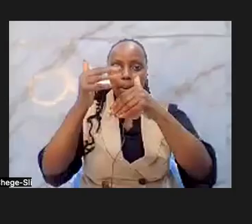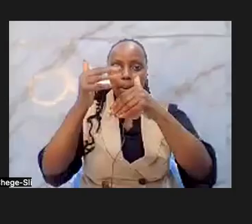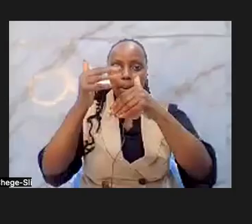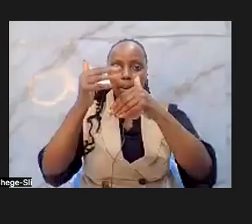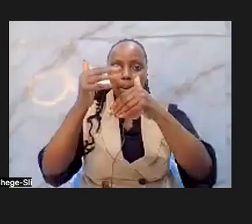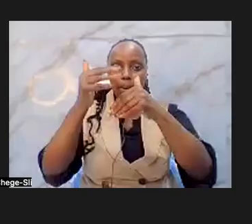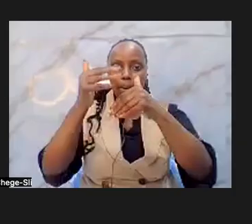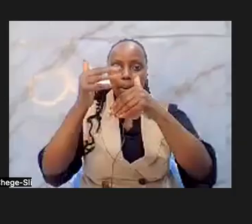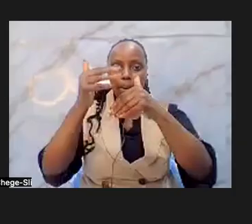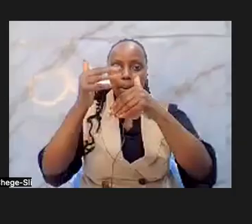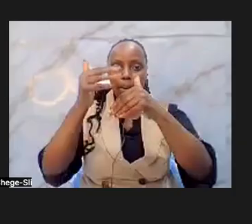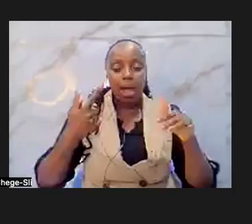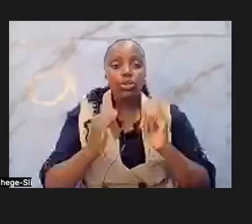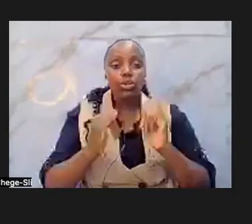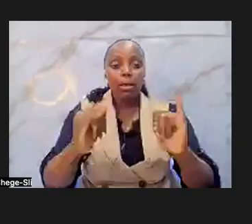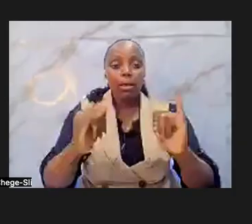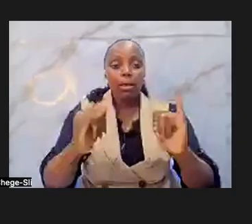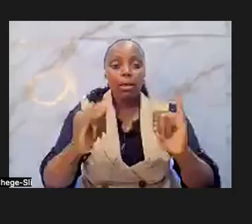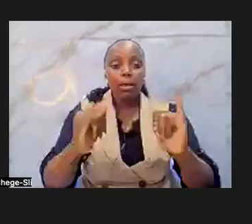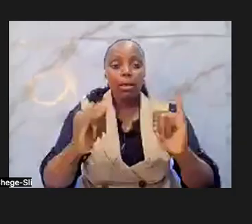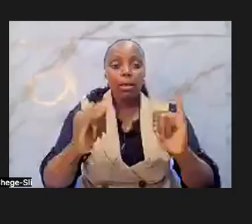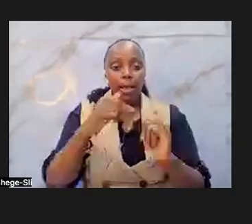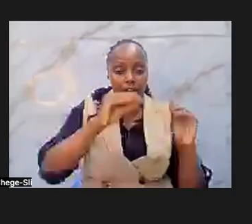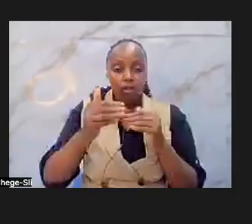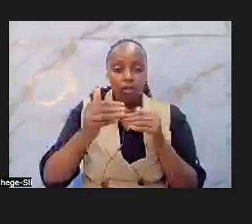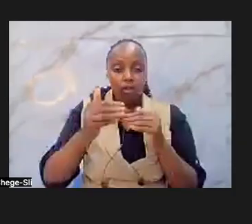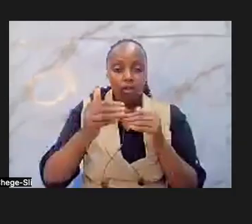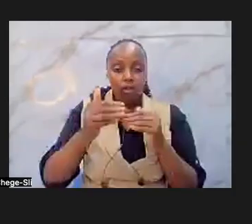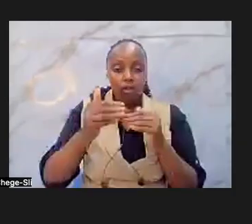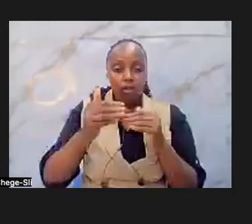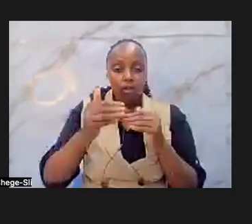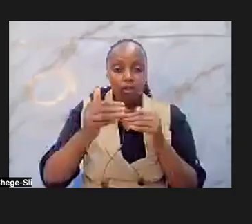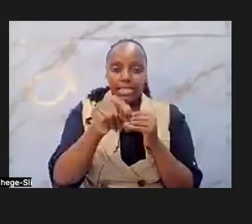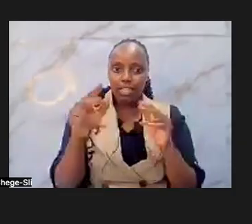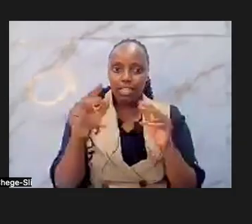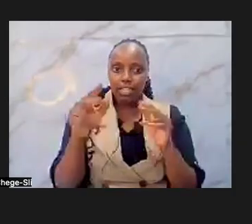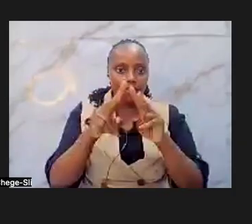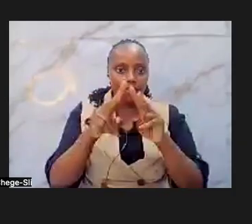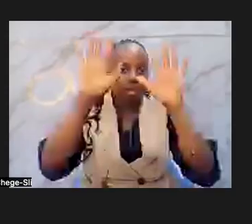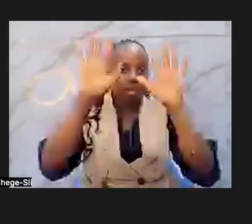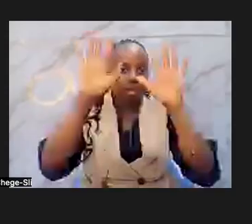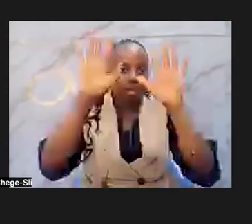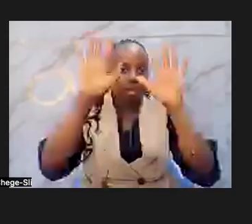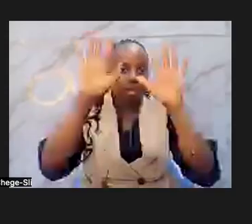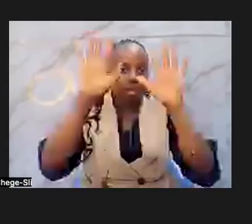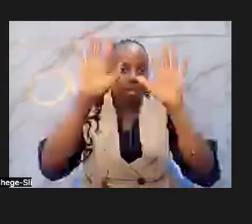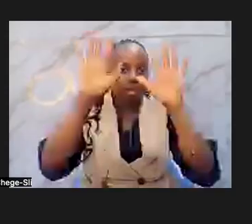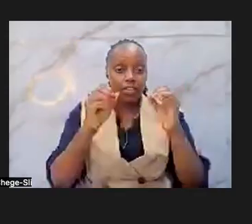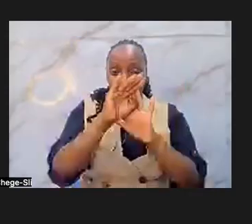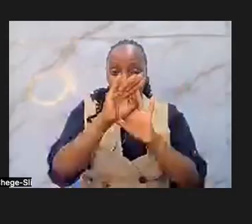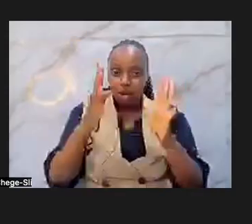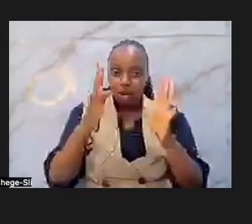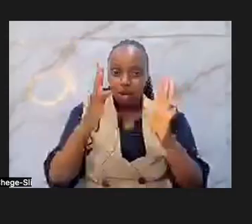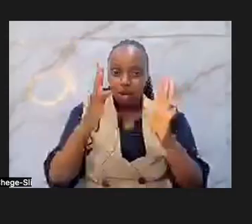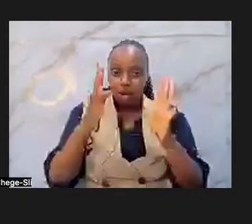implement. And I think moving forward, this is a really important thing, that if you are a programmer, you must be flexible enough